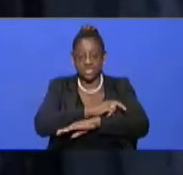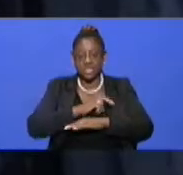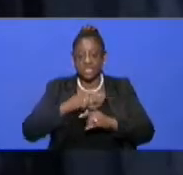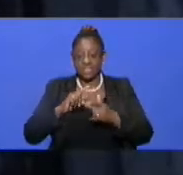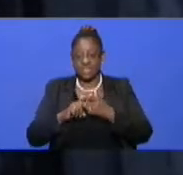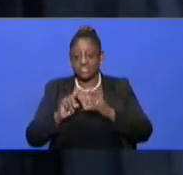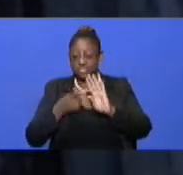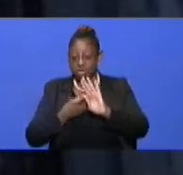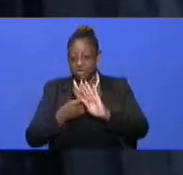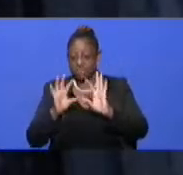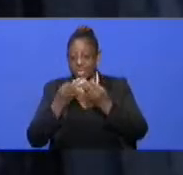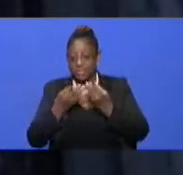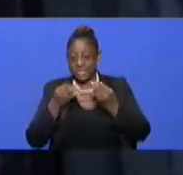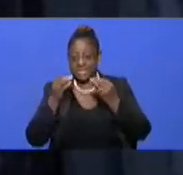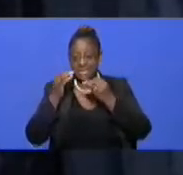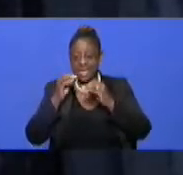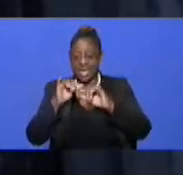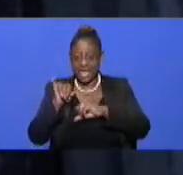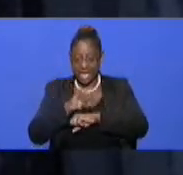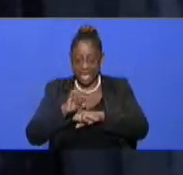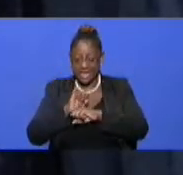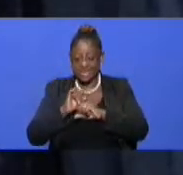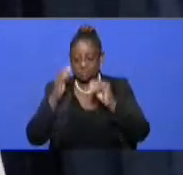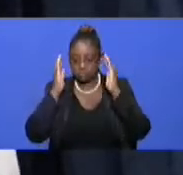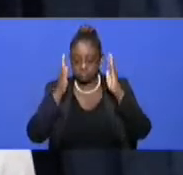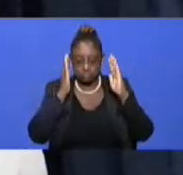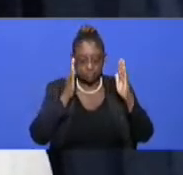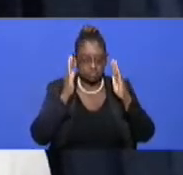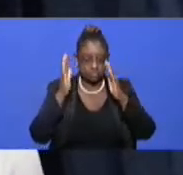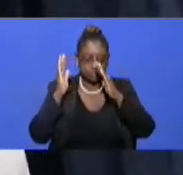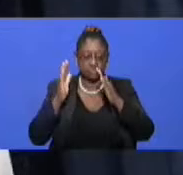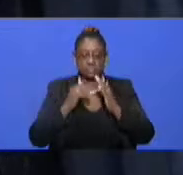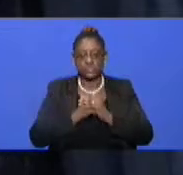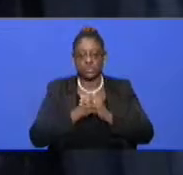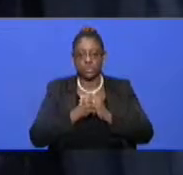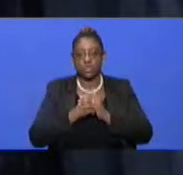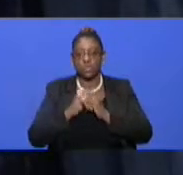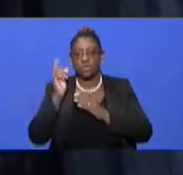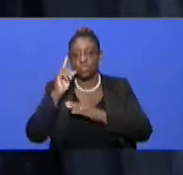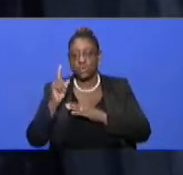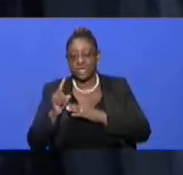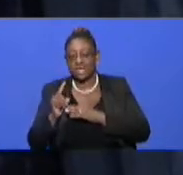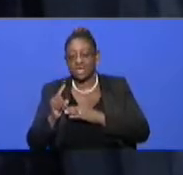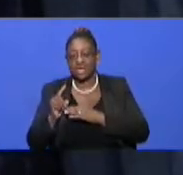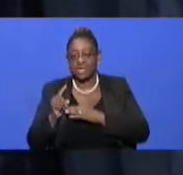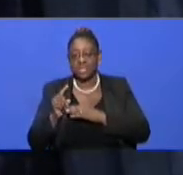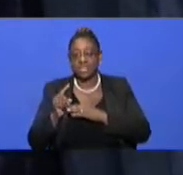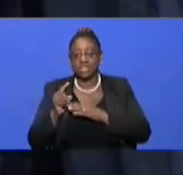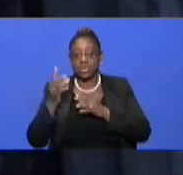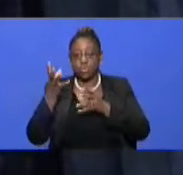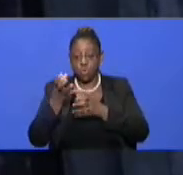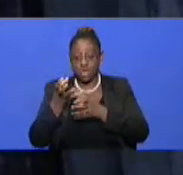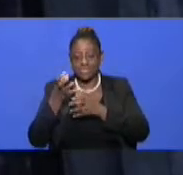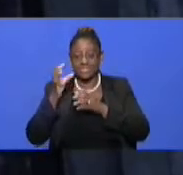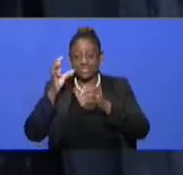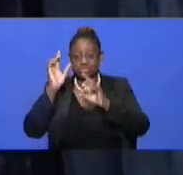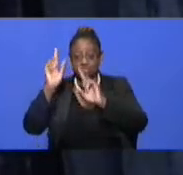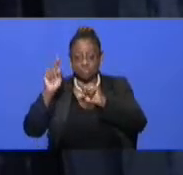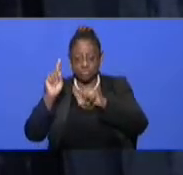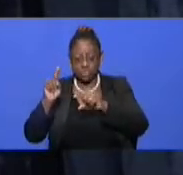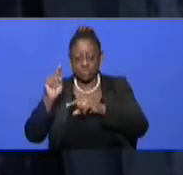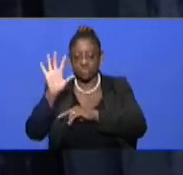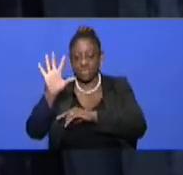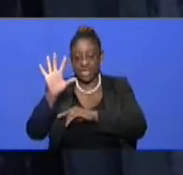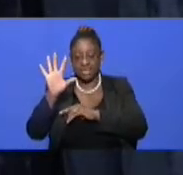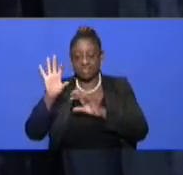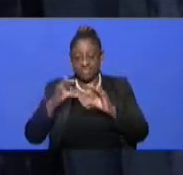in the Family Islands, and our goal was then and still is now to tap at least 5 family islands every year. And